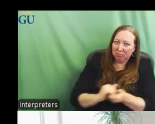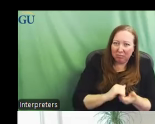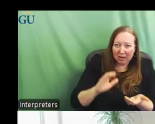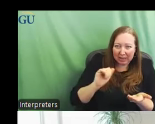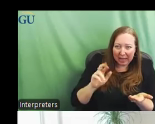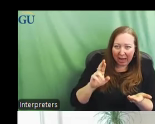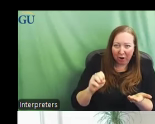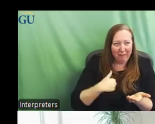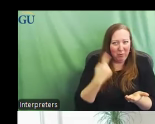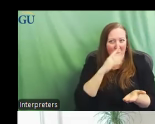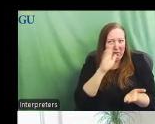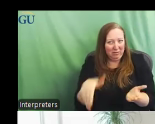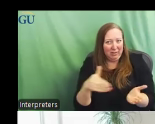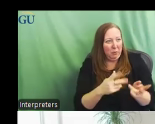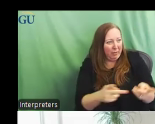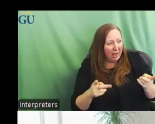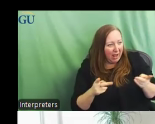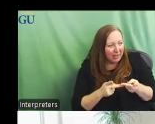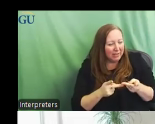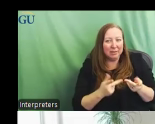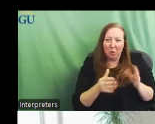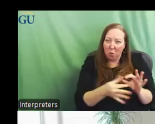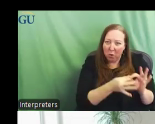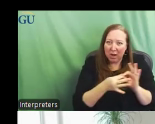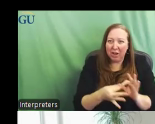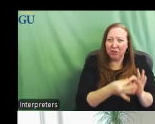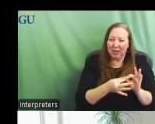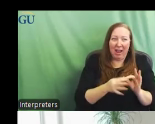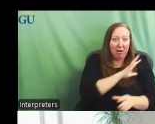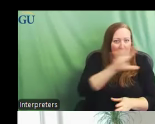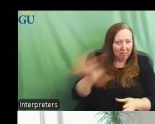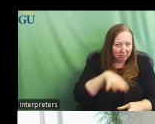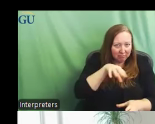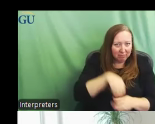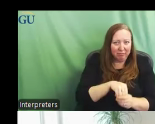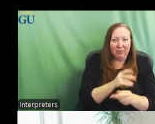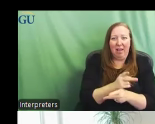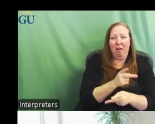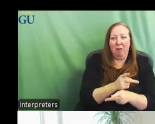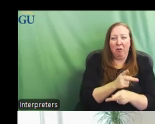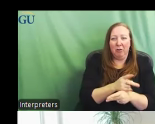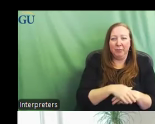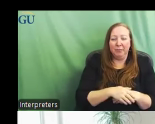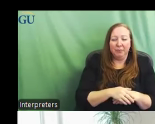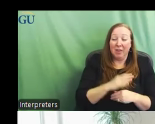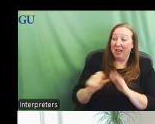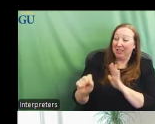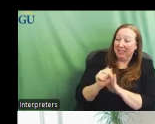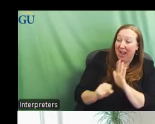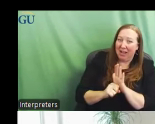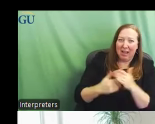that care is coordinated and comprehensive for the families. And the states will have the Ed.D tracking and